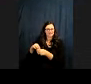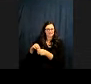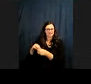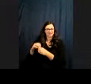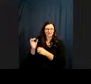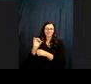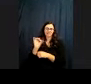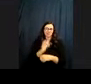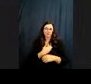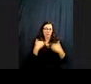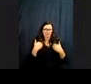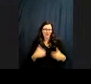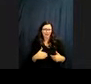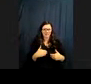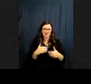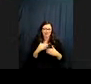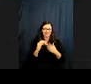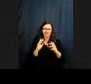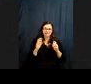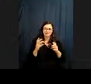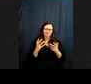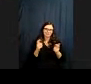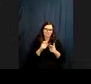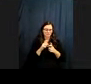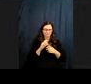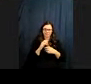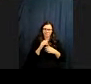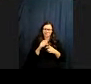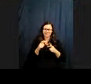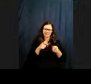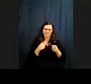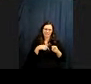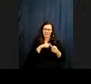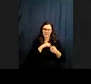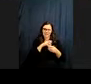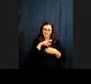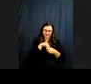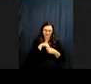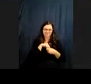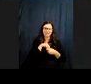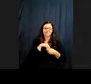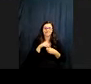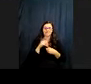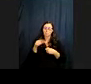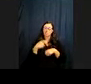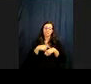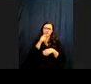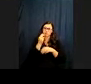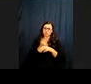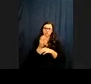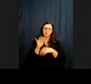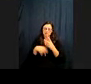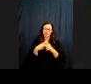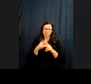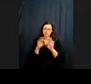like our bodies contain us. And so the only time when I didn't use these frames are